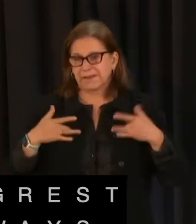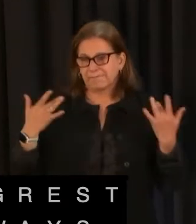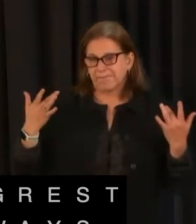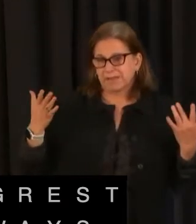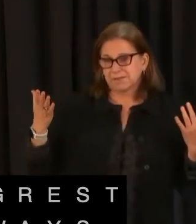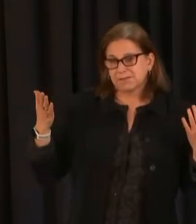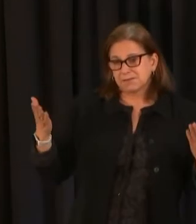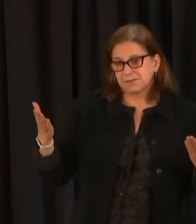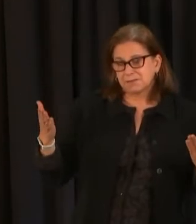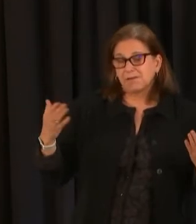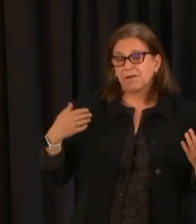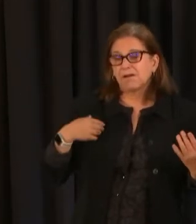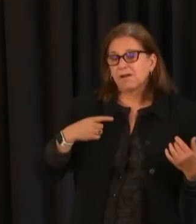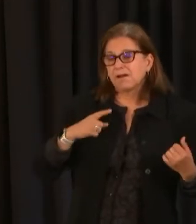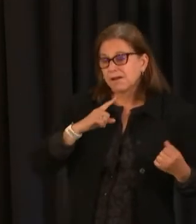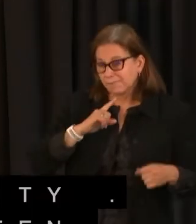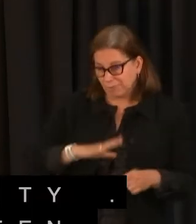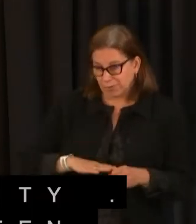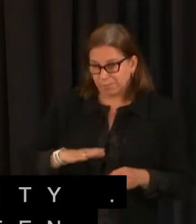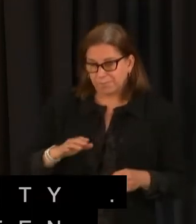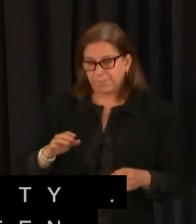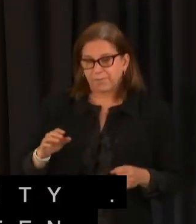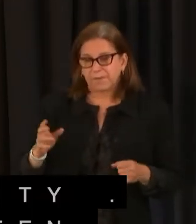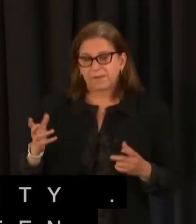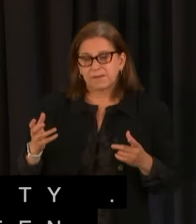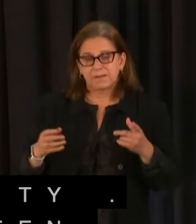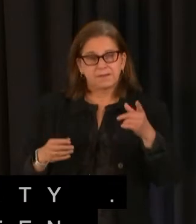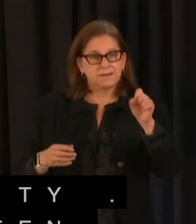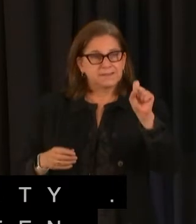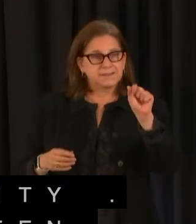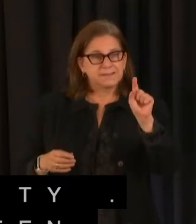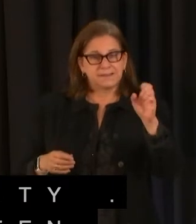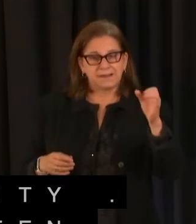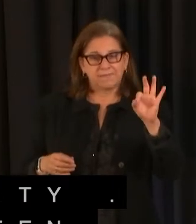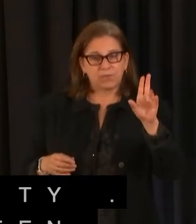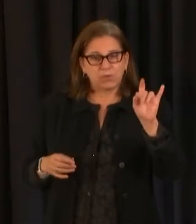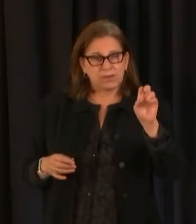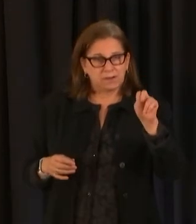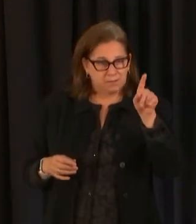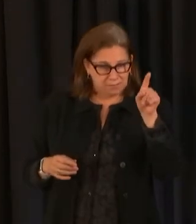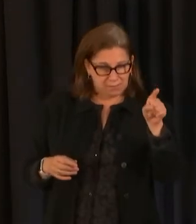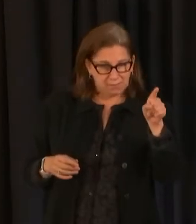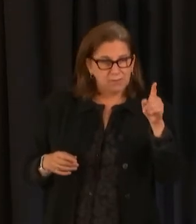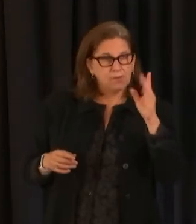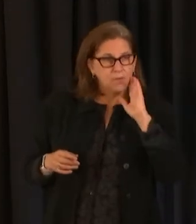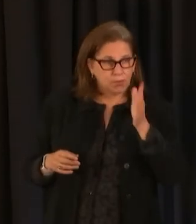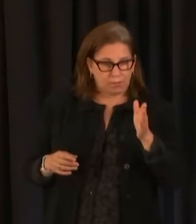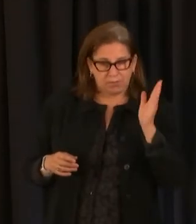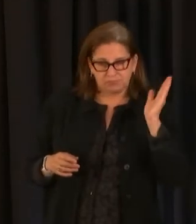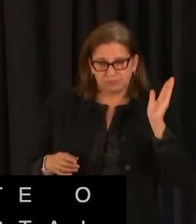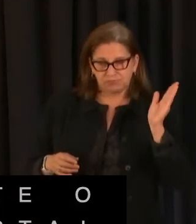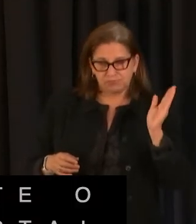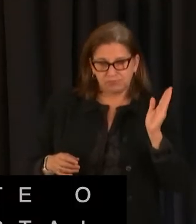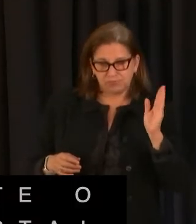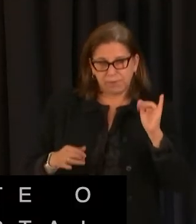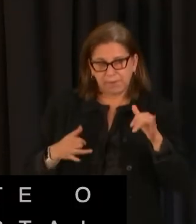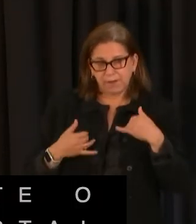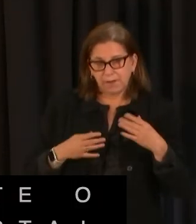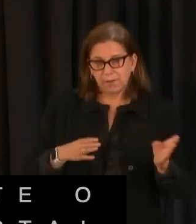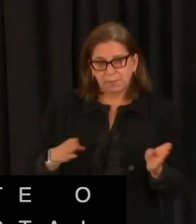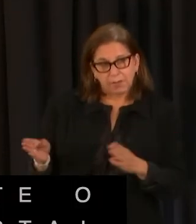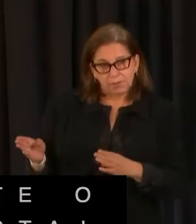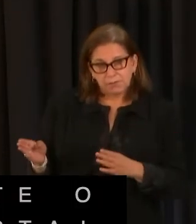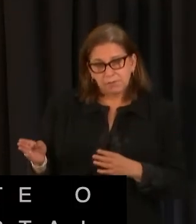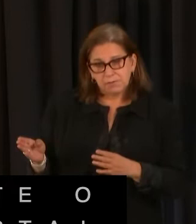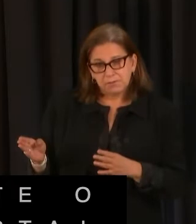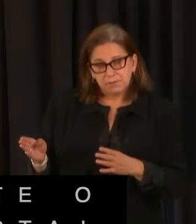been confirmed when the State of the Union will be, and I certainly hope that that type of planning process